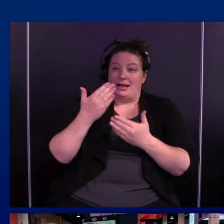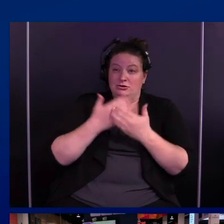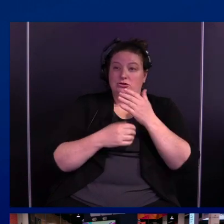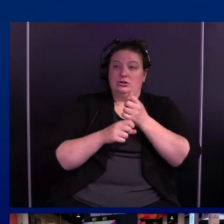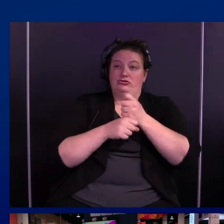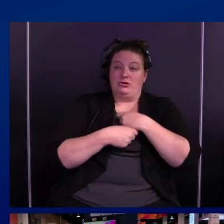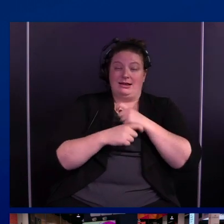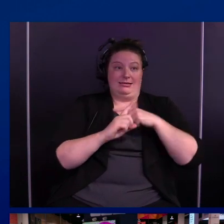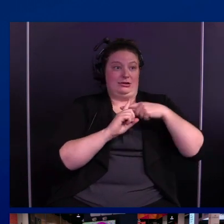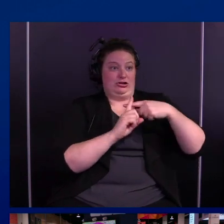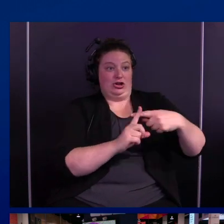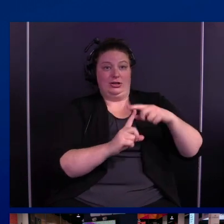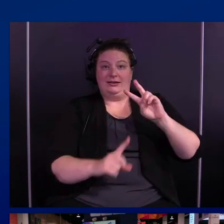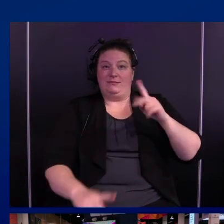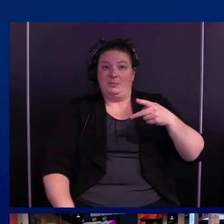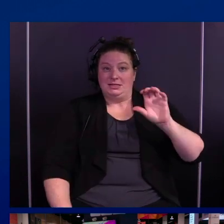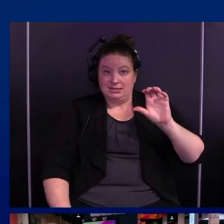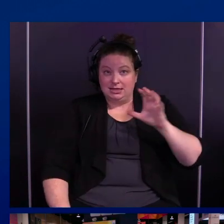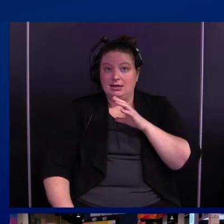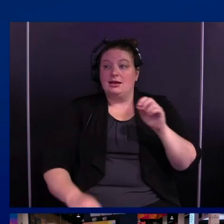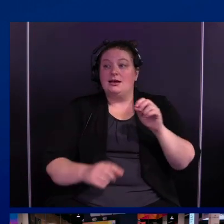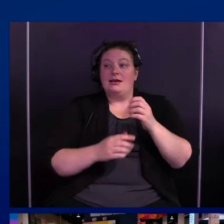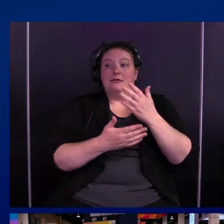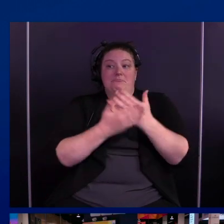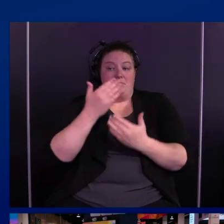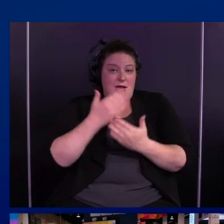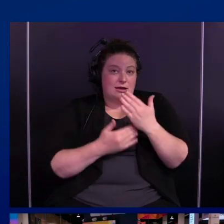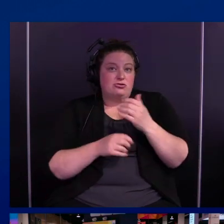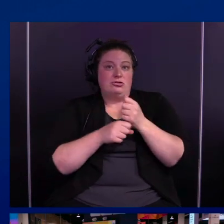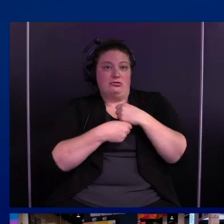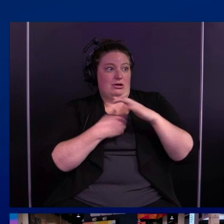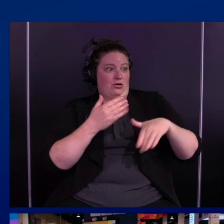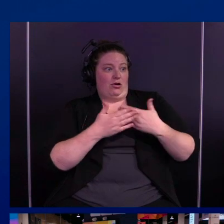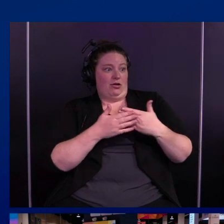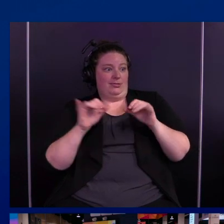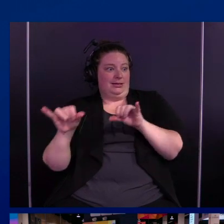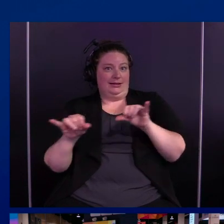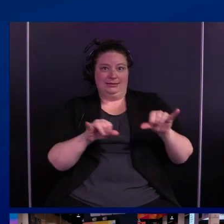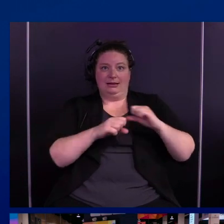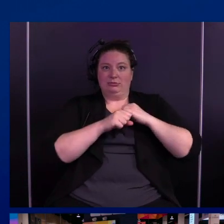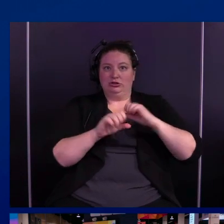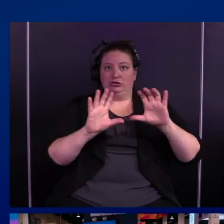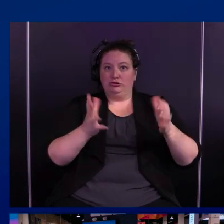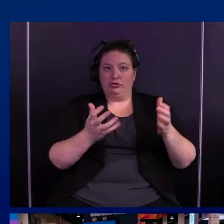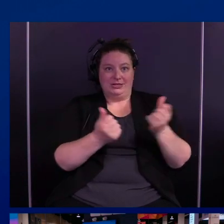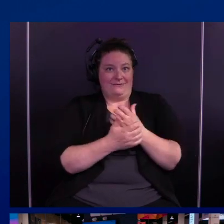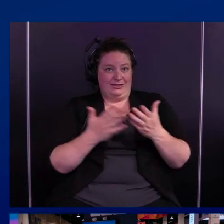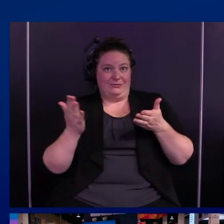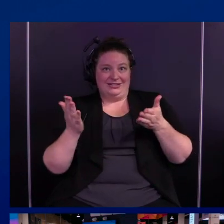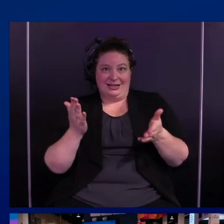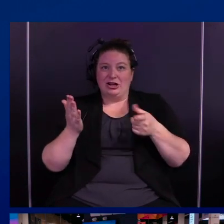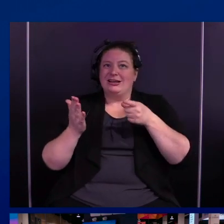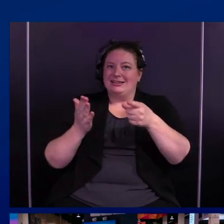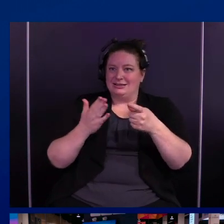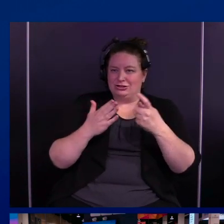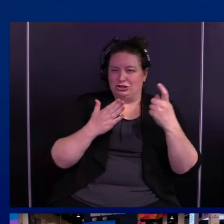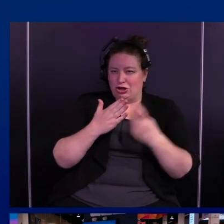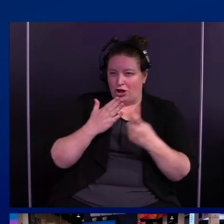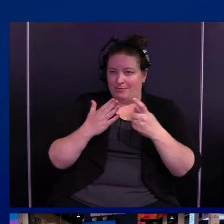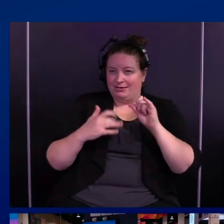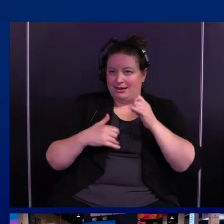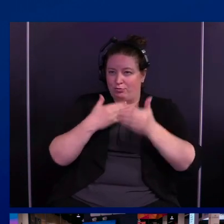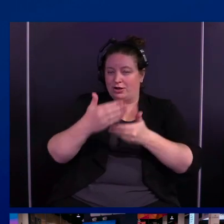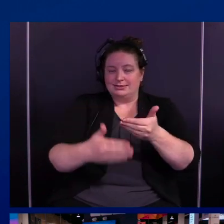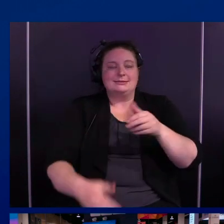target VPC and manually make sure all those same security groups and everything was there. This is just automating that. Exactly,